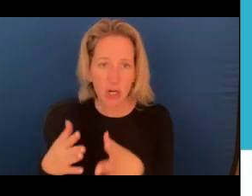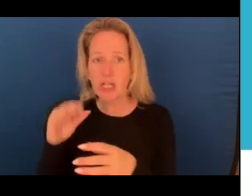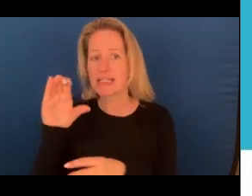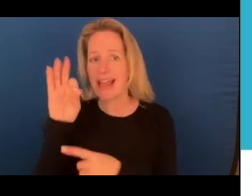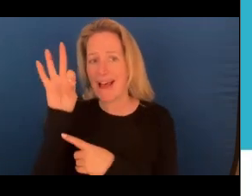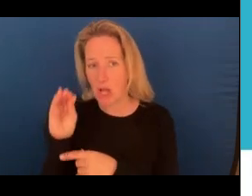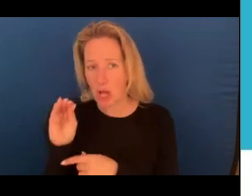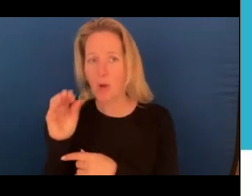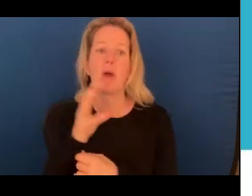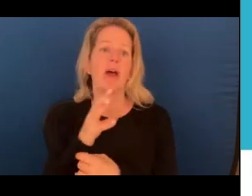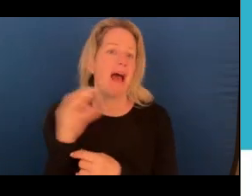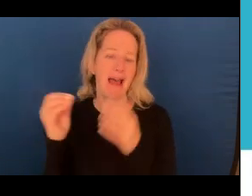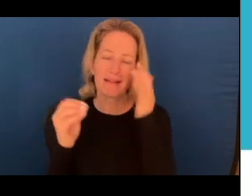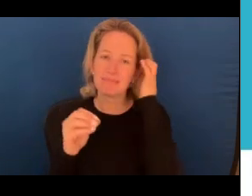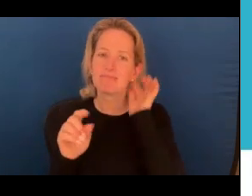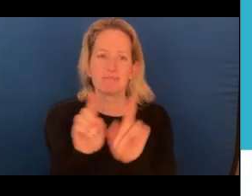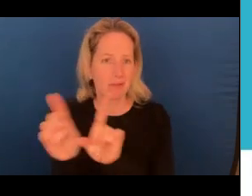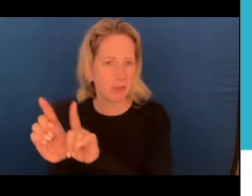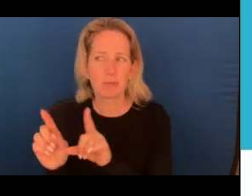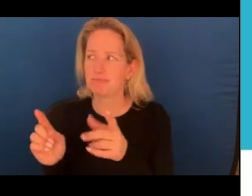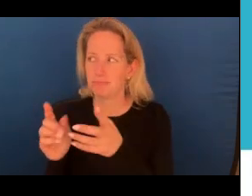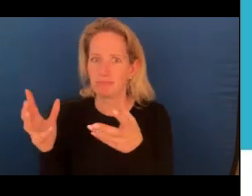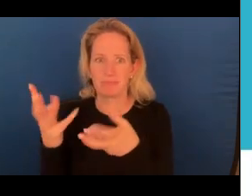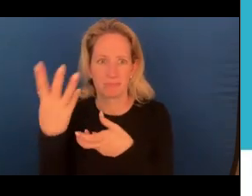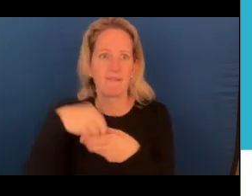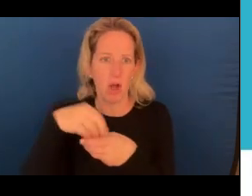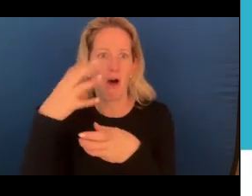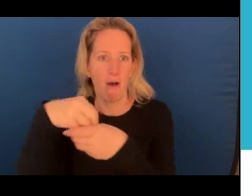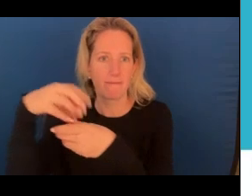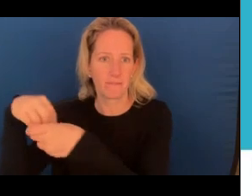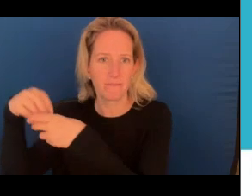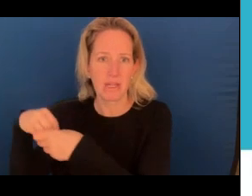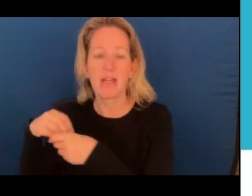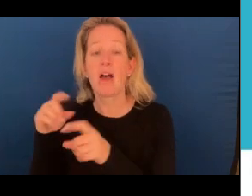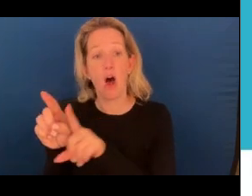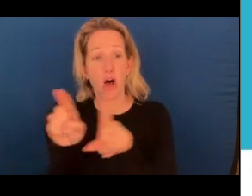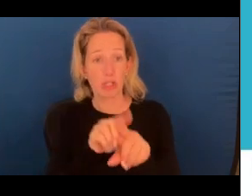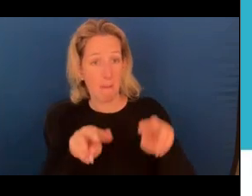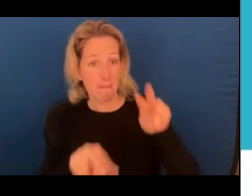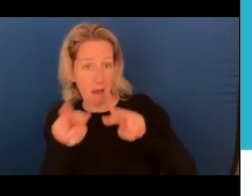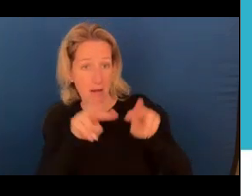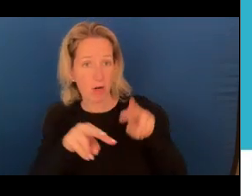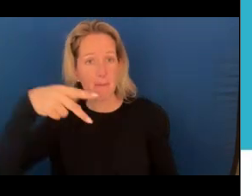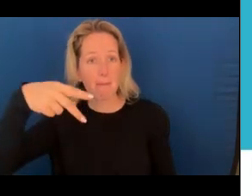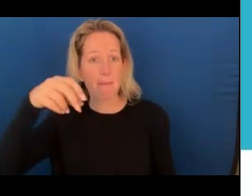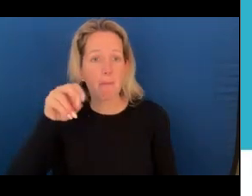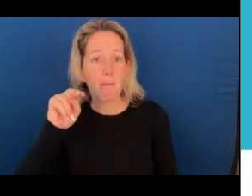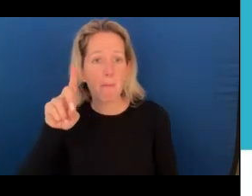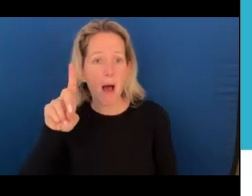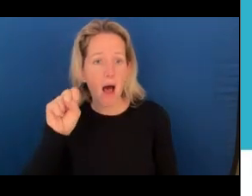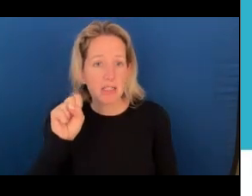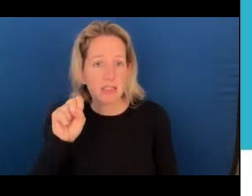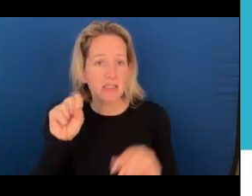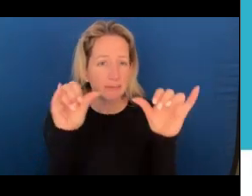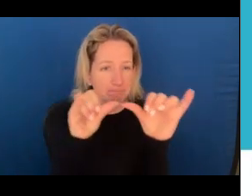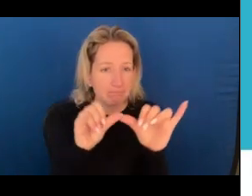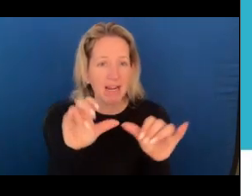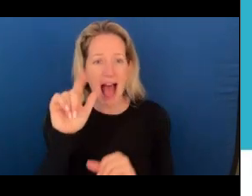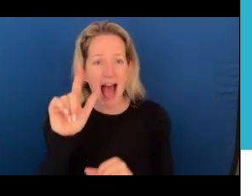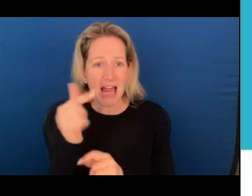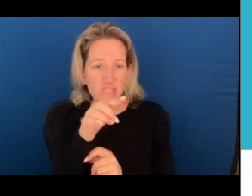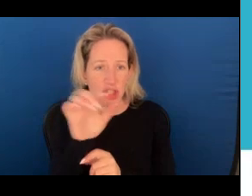co-work space, a mover and shaker. She also goes and monitors ponds, check for algae. She goes and does beach cleanups.